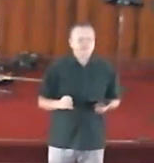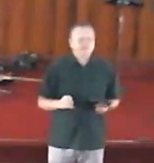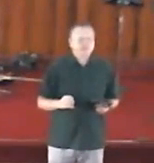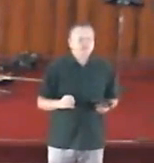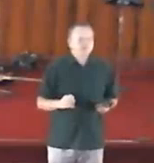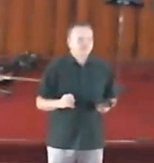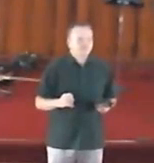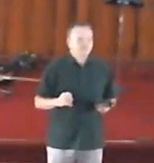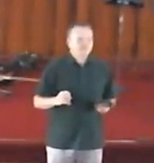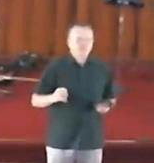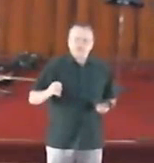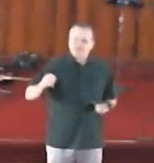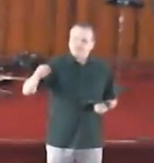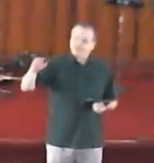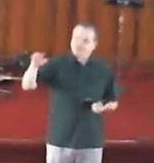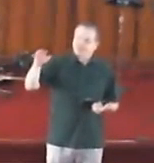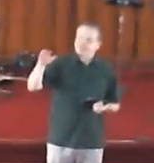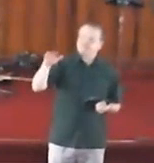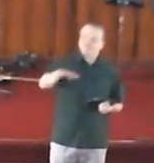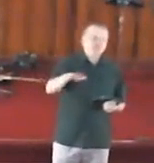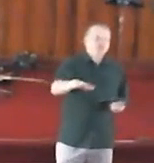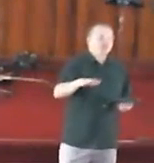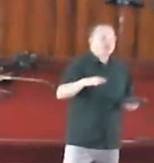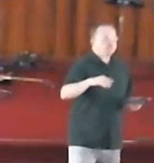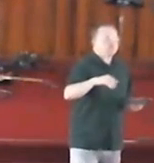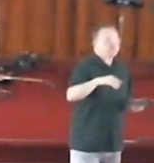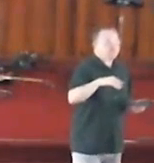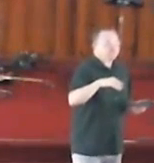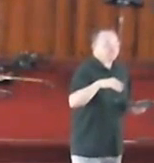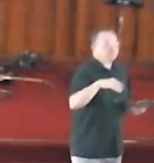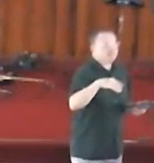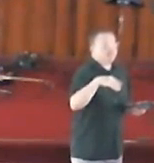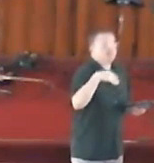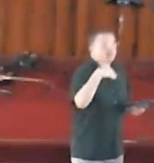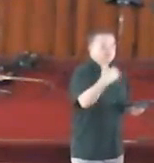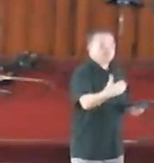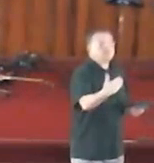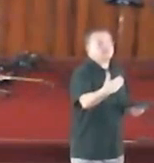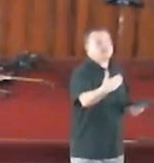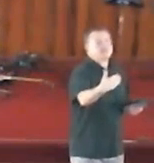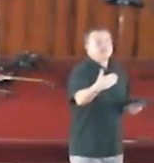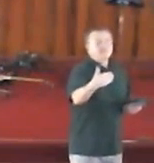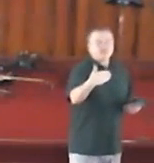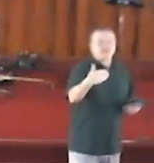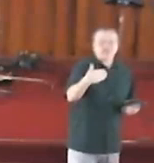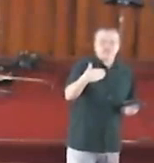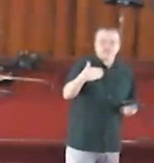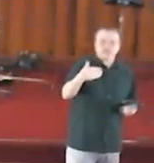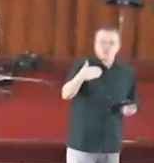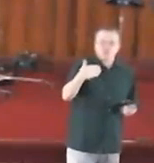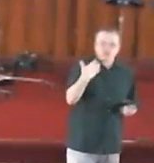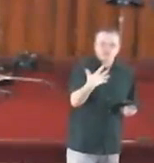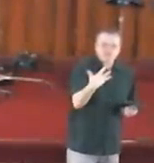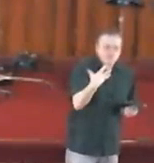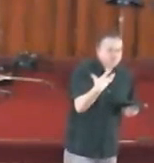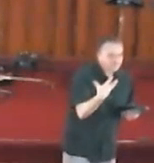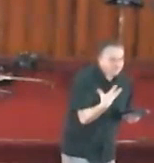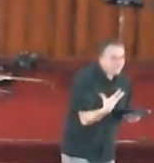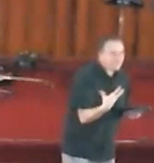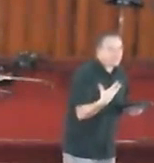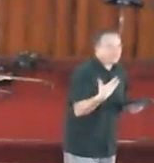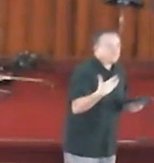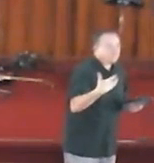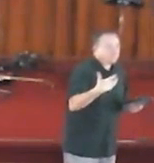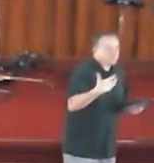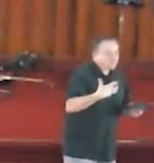means repentance of sin. Pero en el tiempo de Juan el Bautista, Juan no